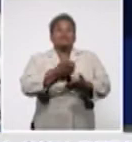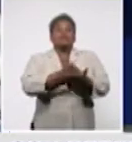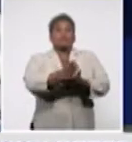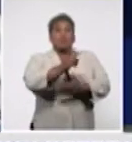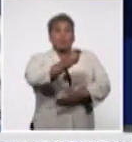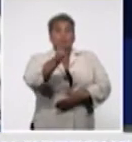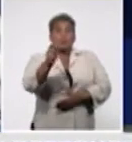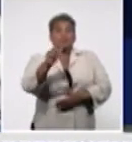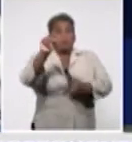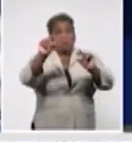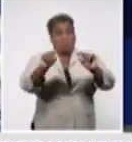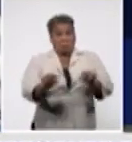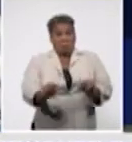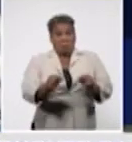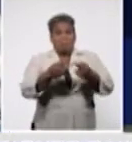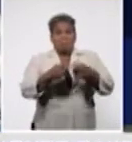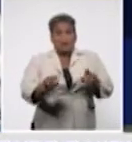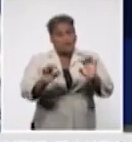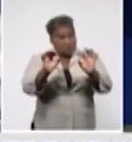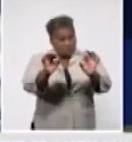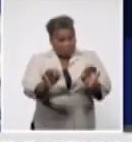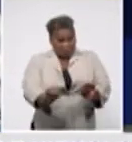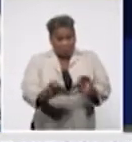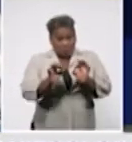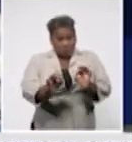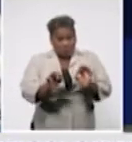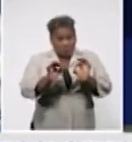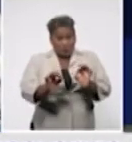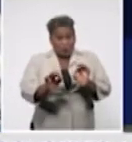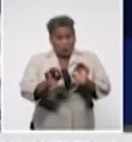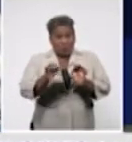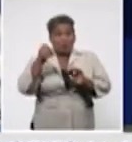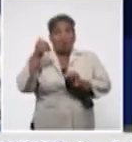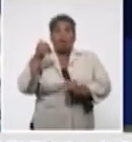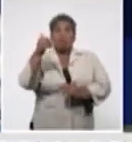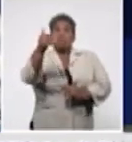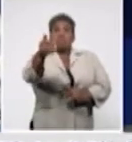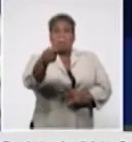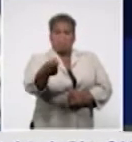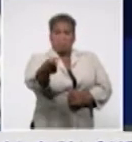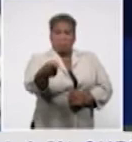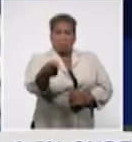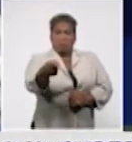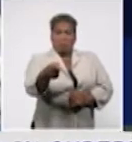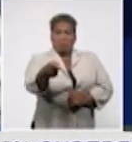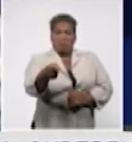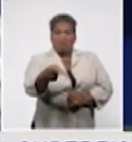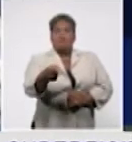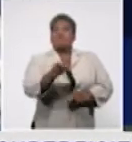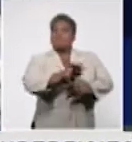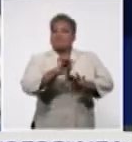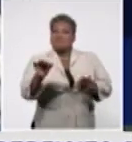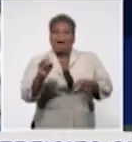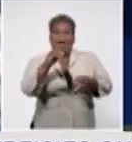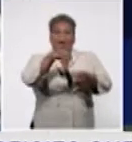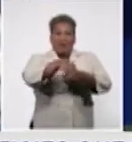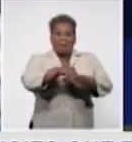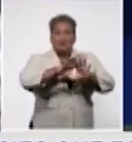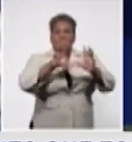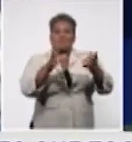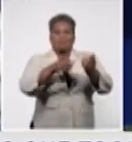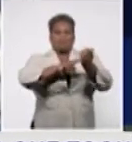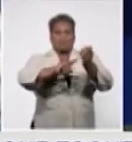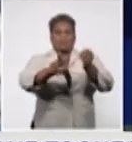unstable. He was one of the patients reported as critical over the last days. On August 31st, he went